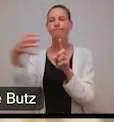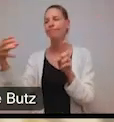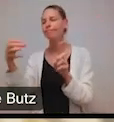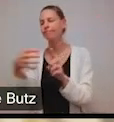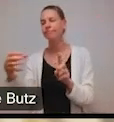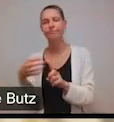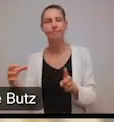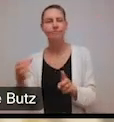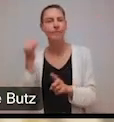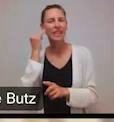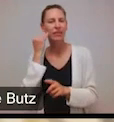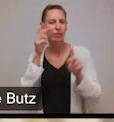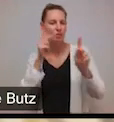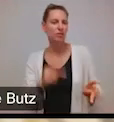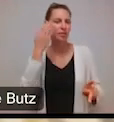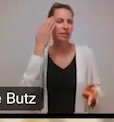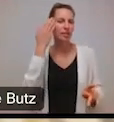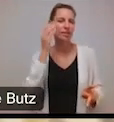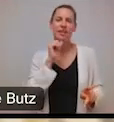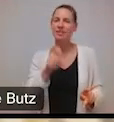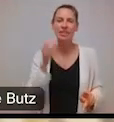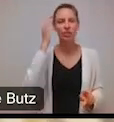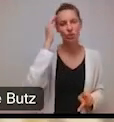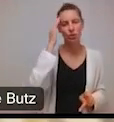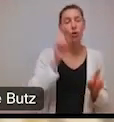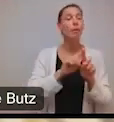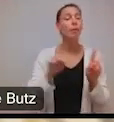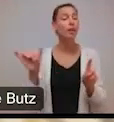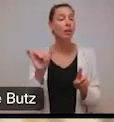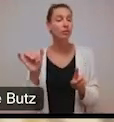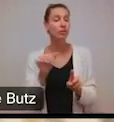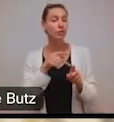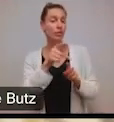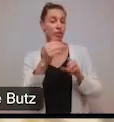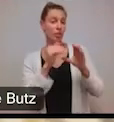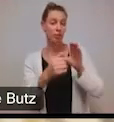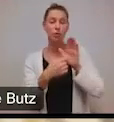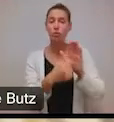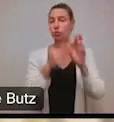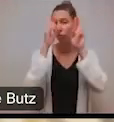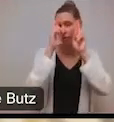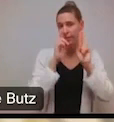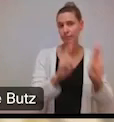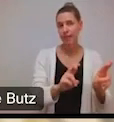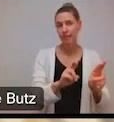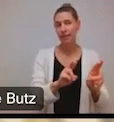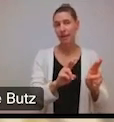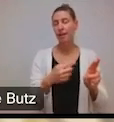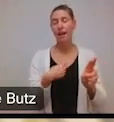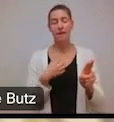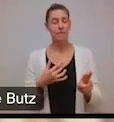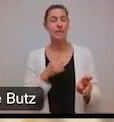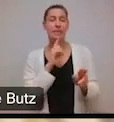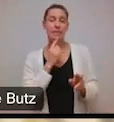need, but it shows respect and that you're serious about your message. So